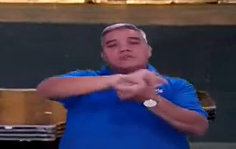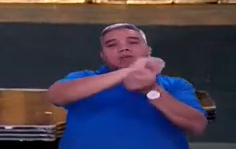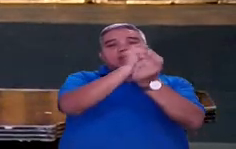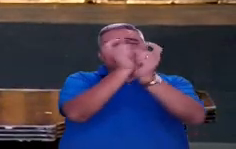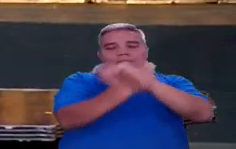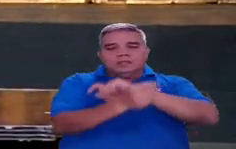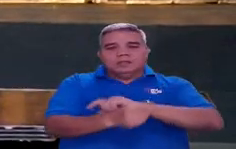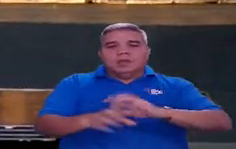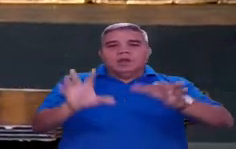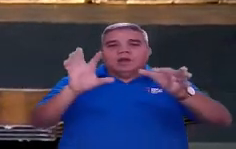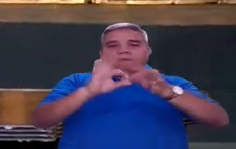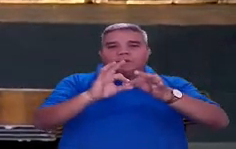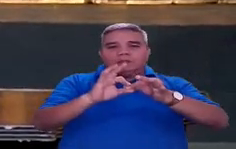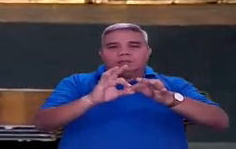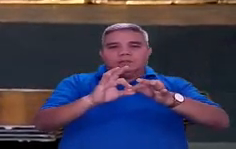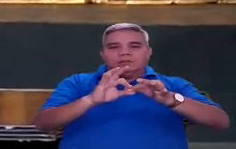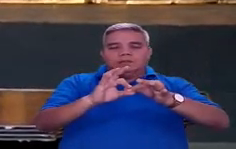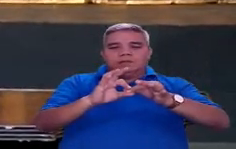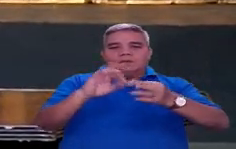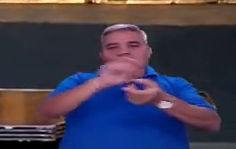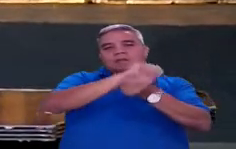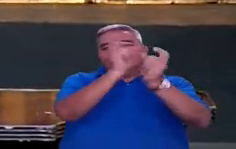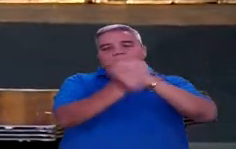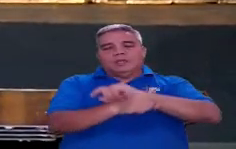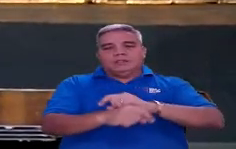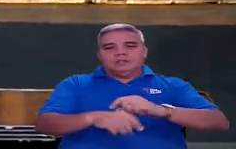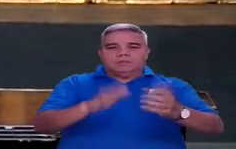because of the change